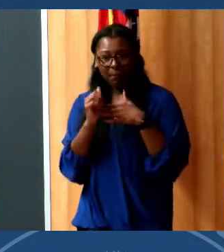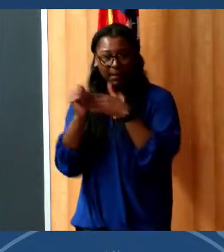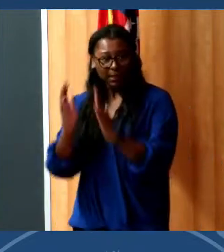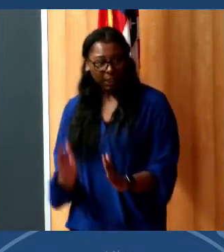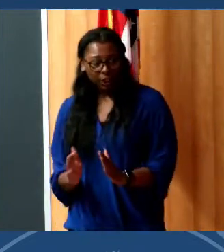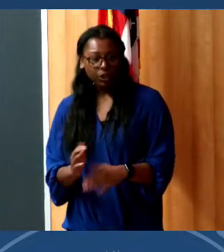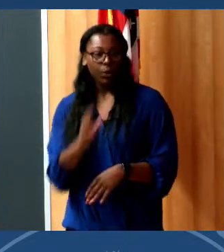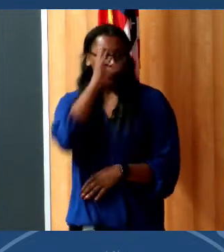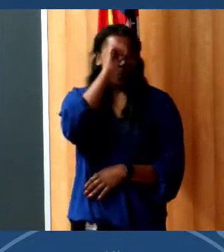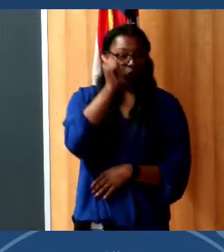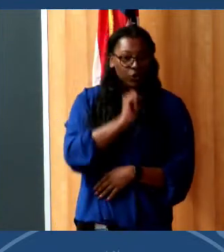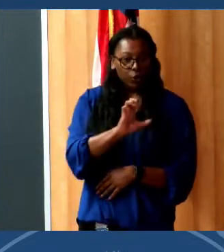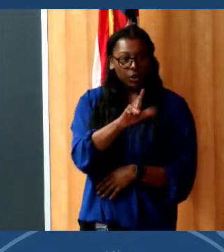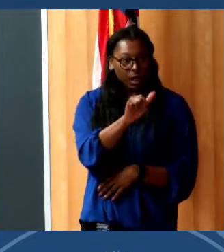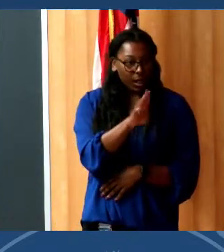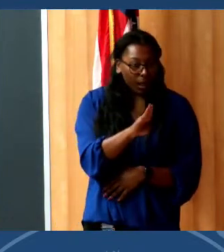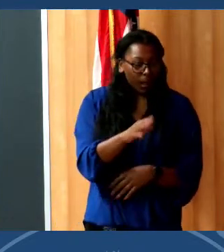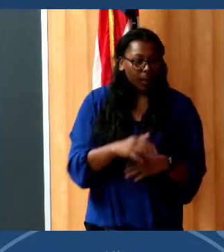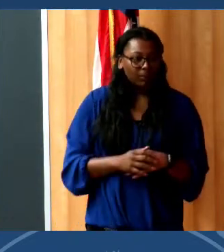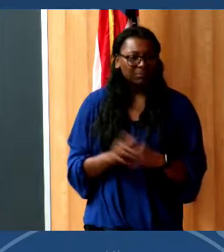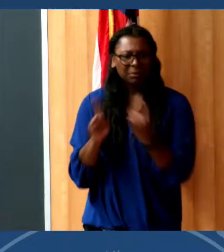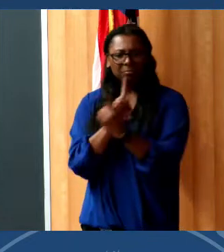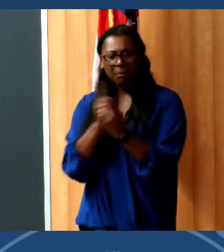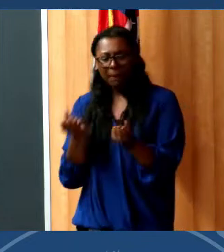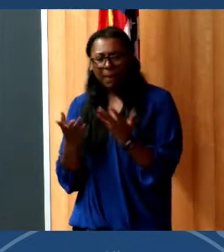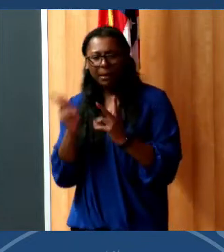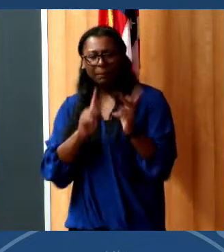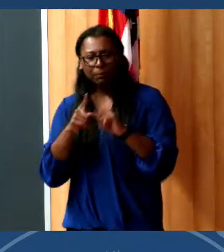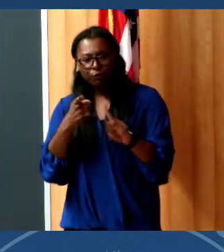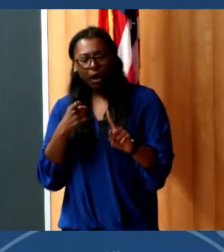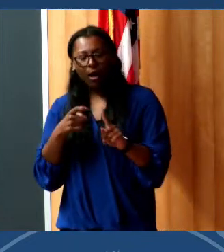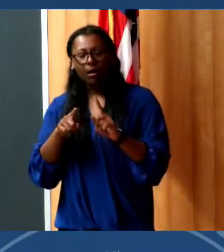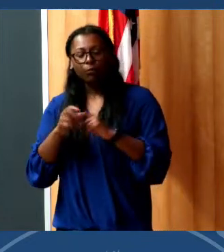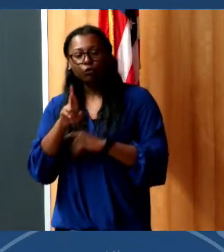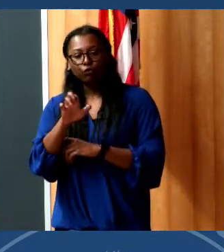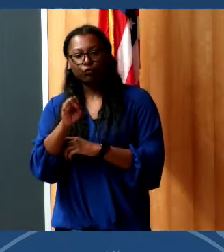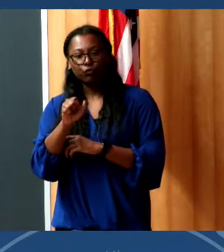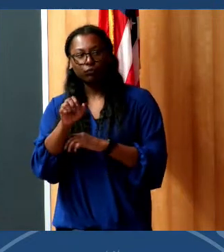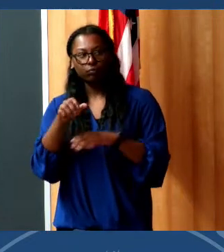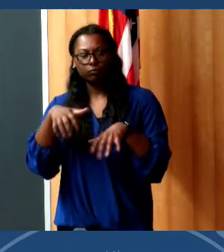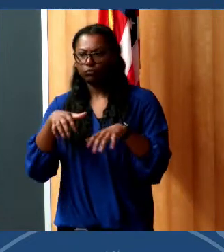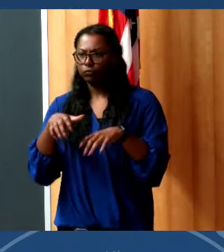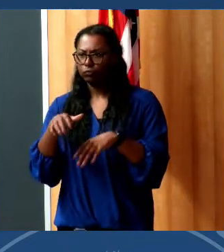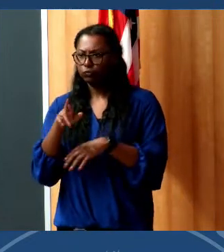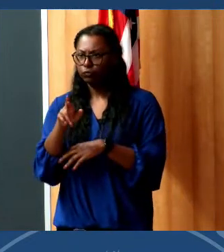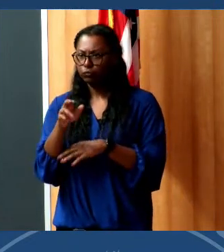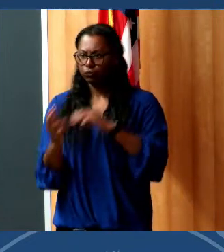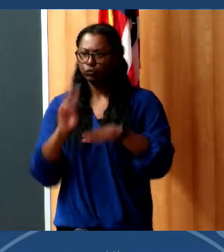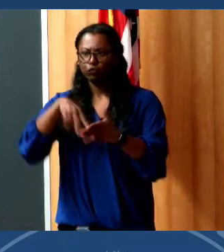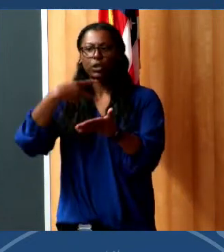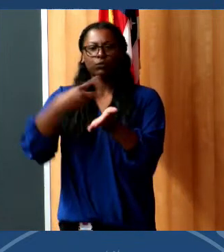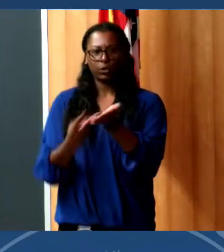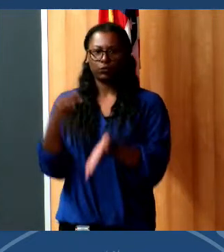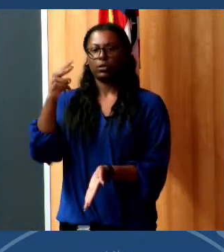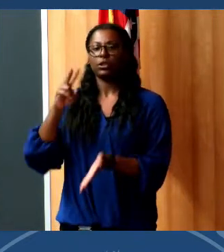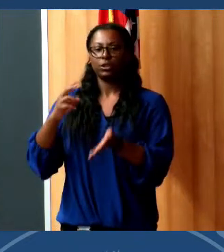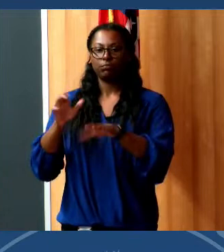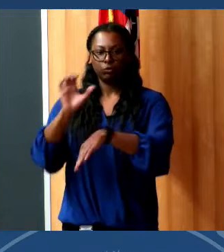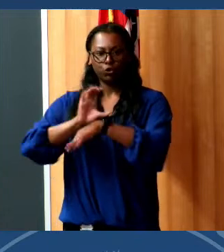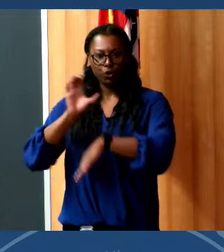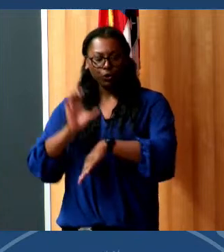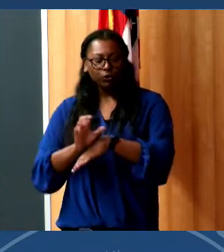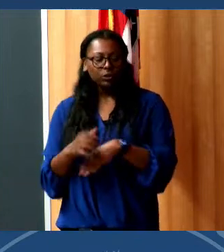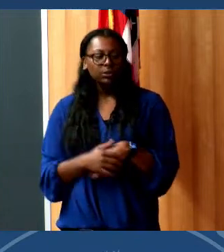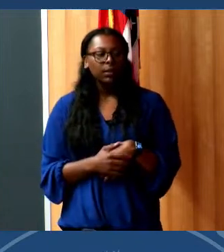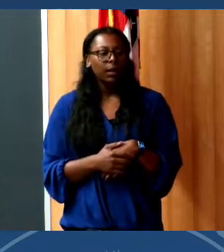Girls Club. I met fellows from Resurrection Church, from various programs in our city. We had United